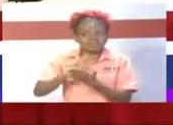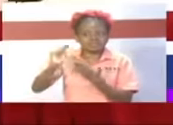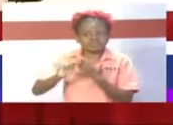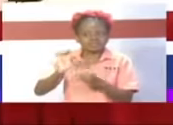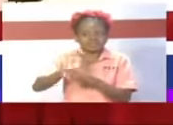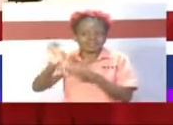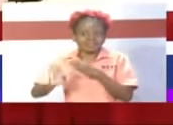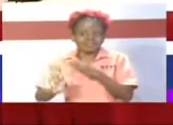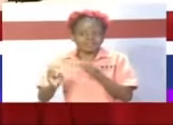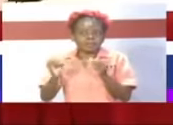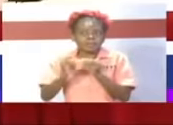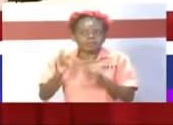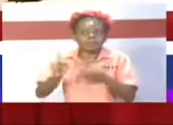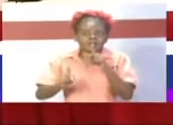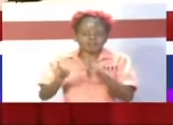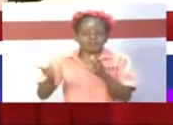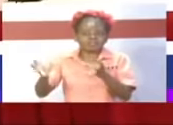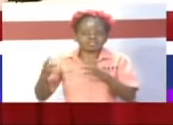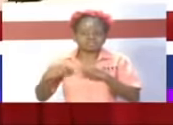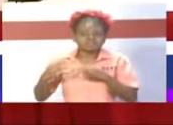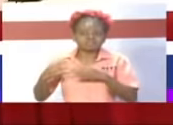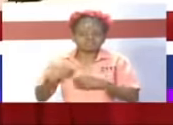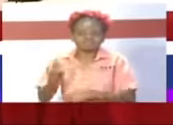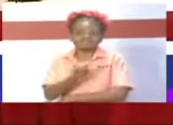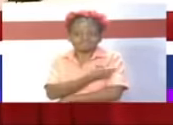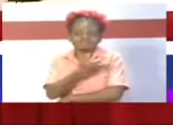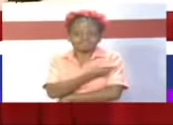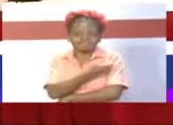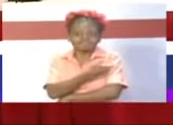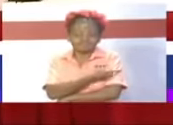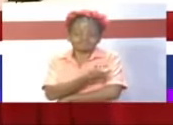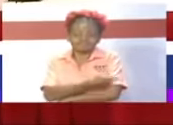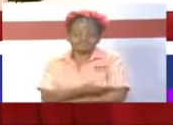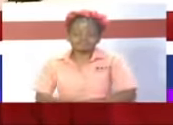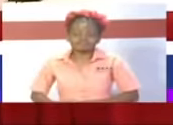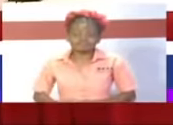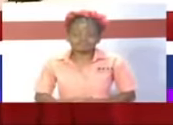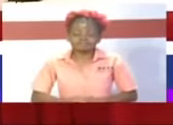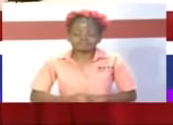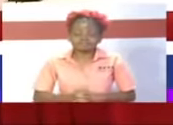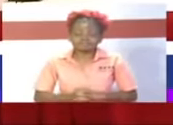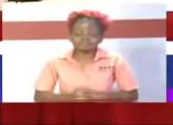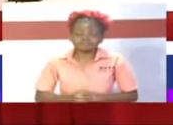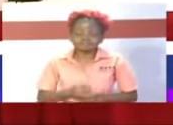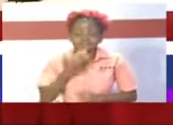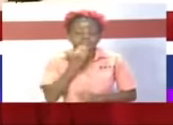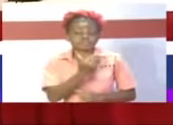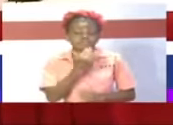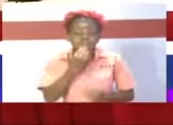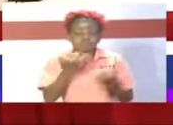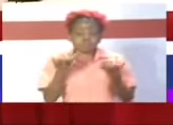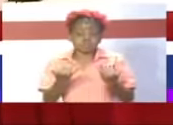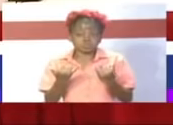Okay, thank you very much, Ms. Sukhchand. And we go back to Guardian Media Limited.